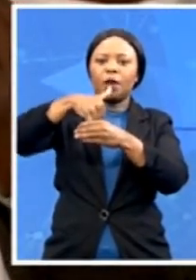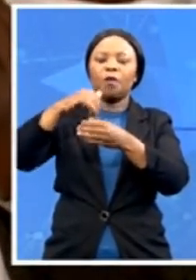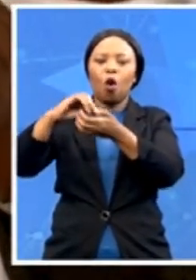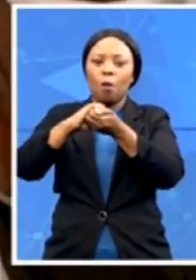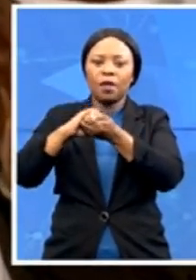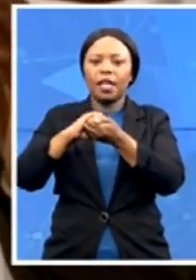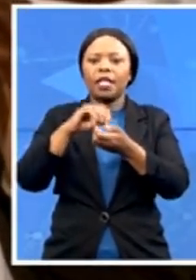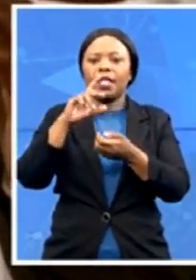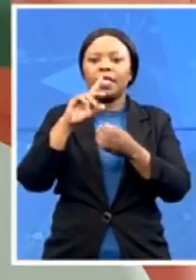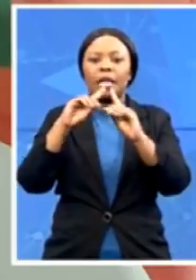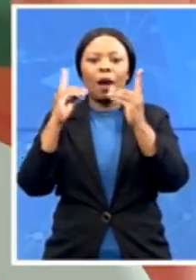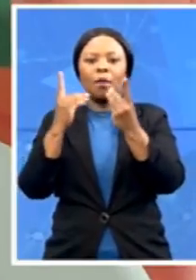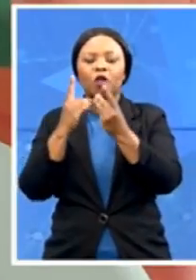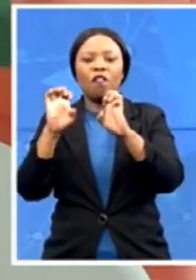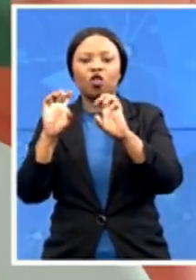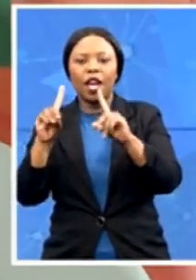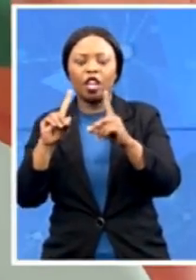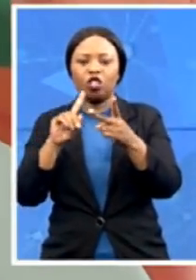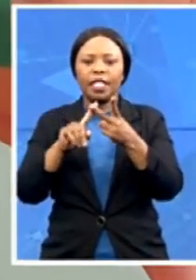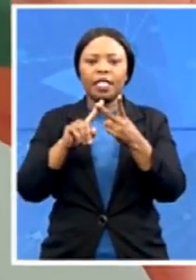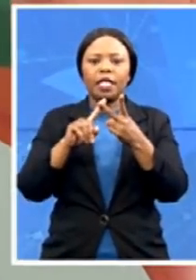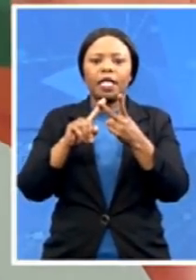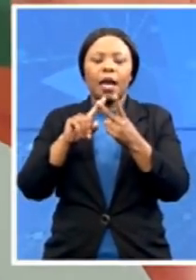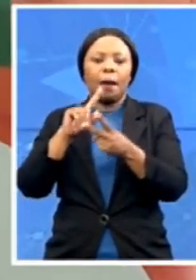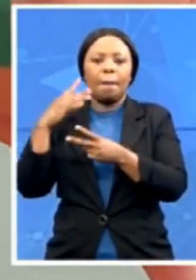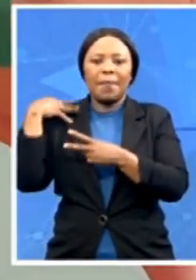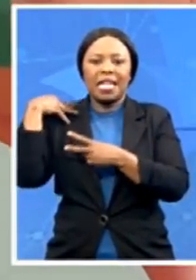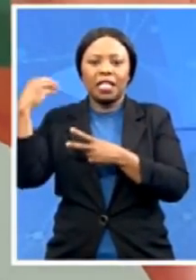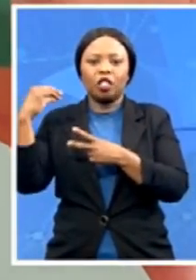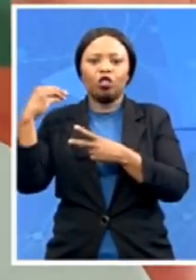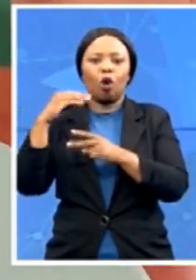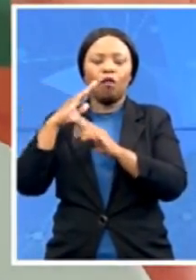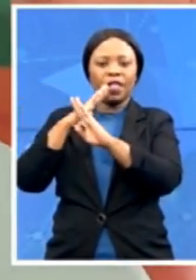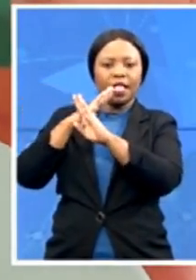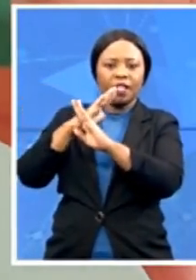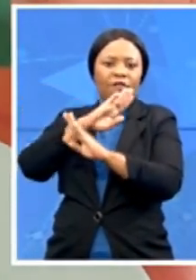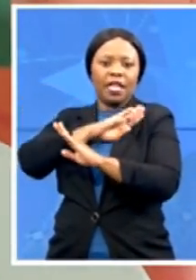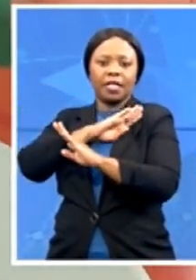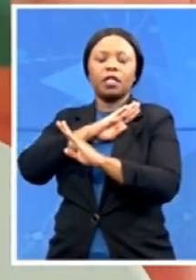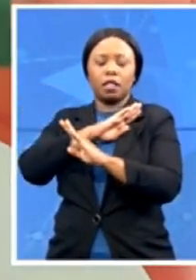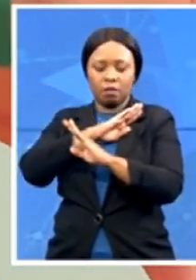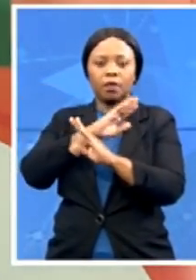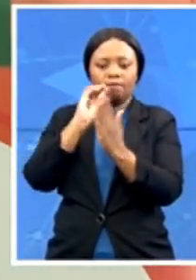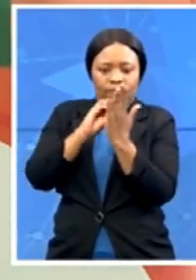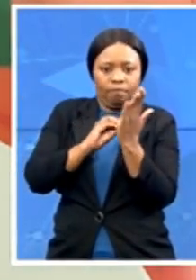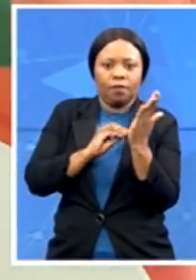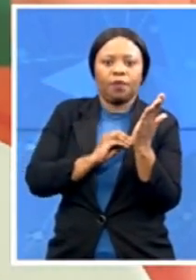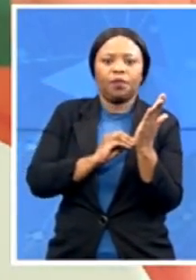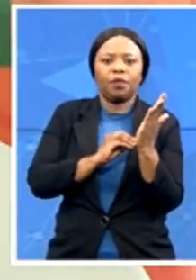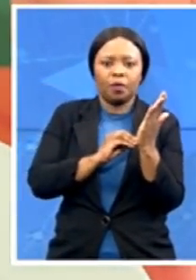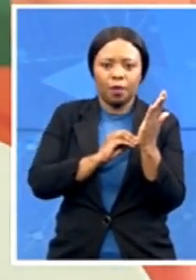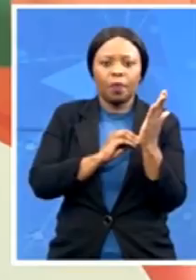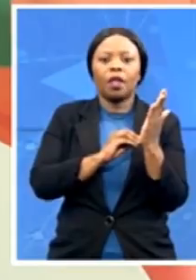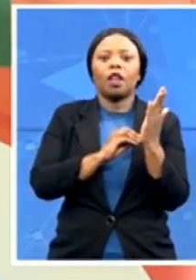the Ministry of Defense is well documented. Students may find the correspondence regarding